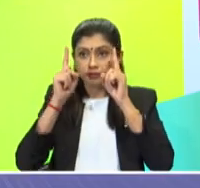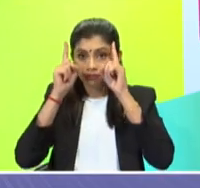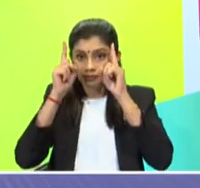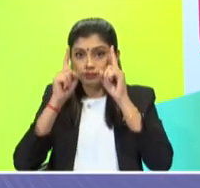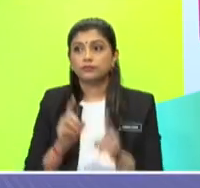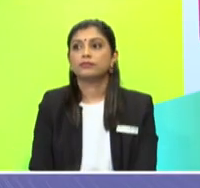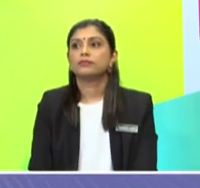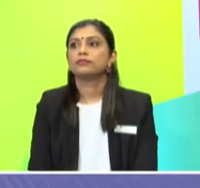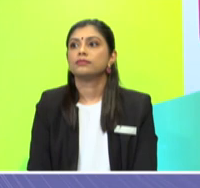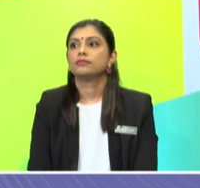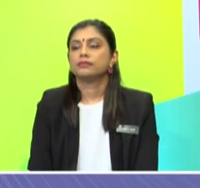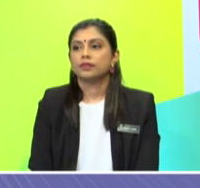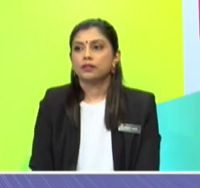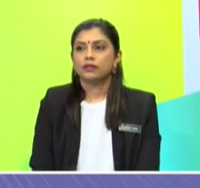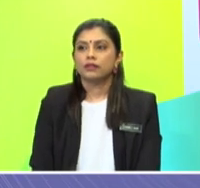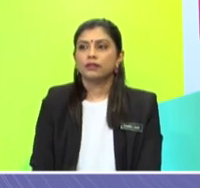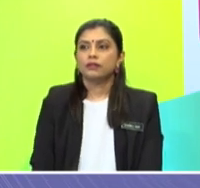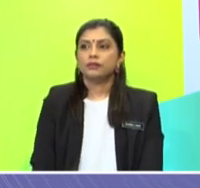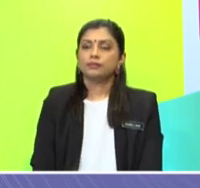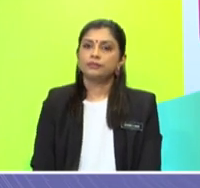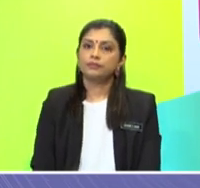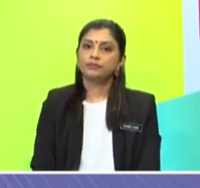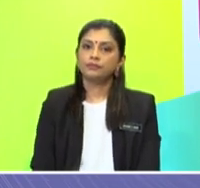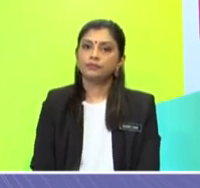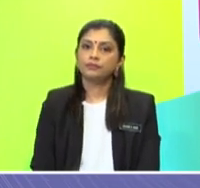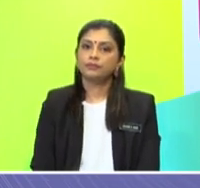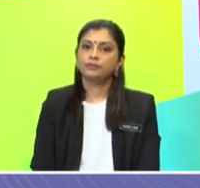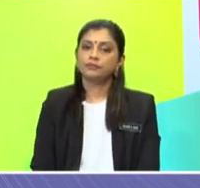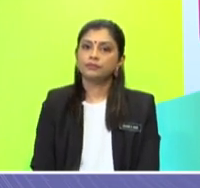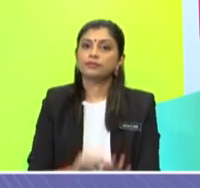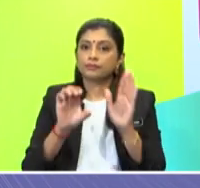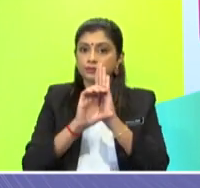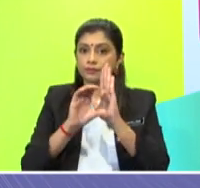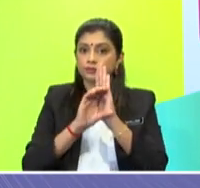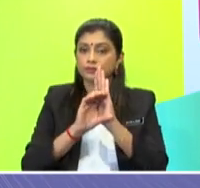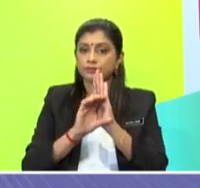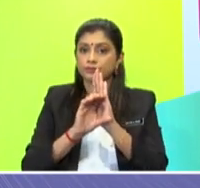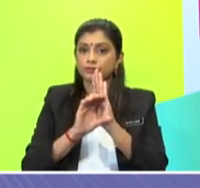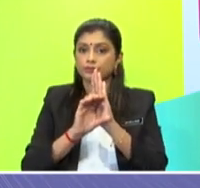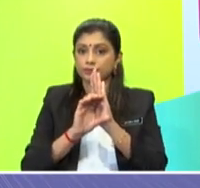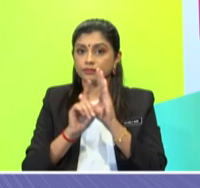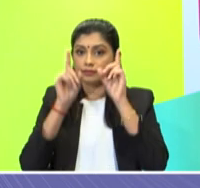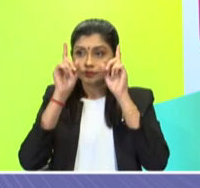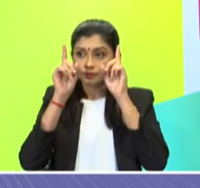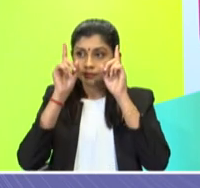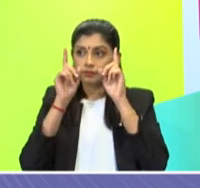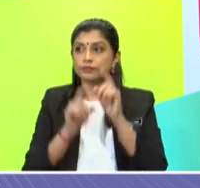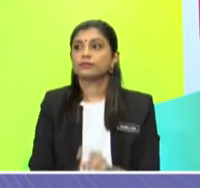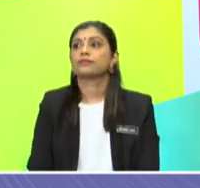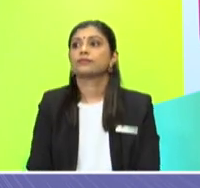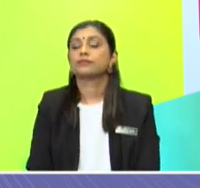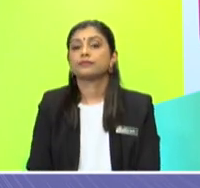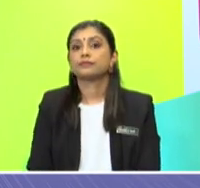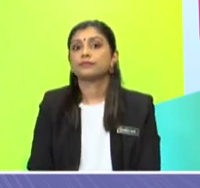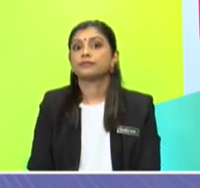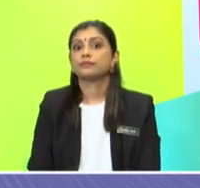soon. Give my love to. Keep me updated. Make sure you write soon. Anyway, that's all for now. Write again